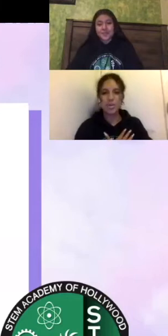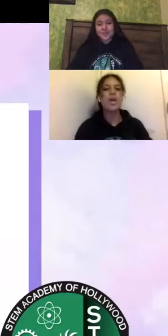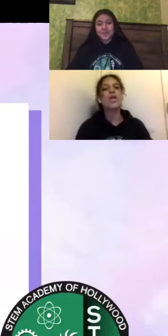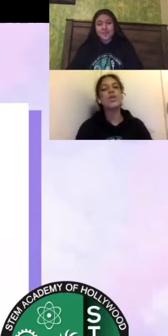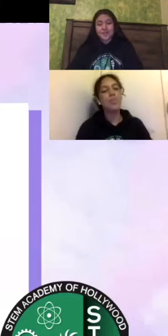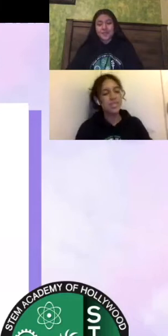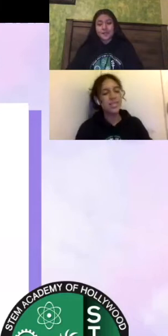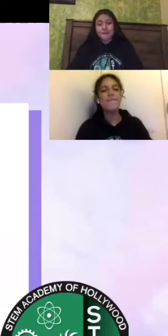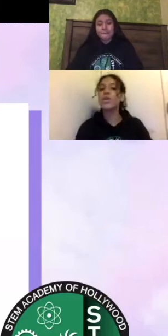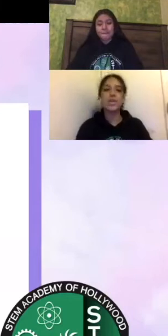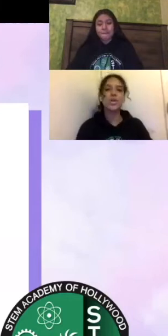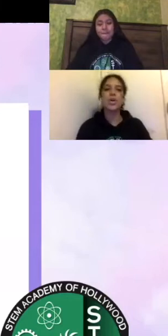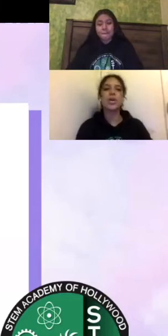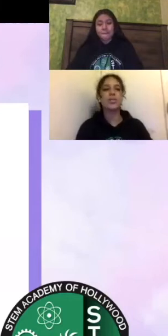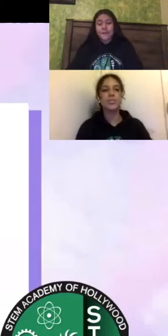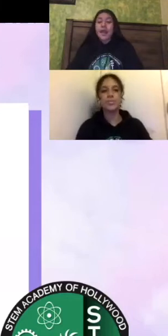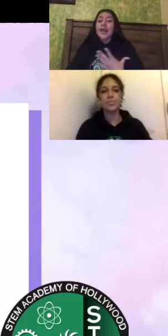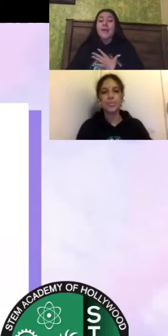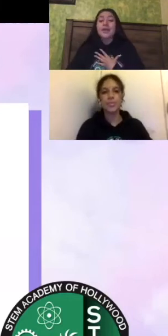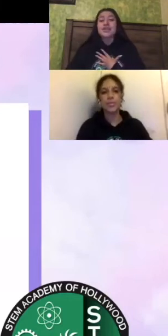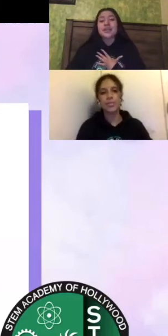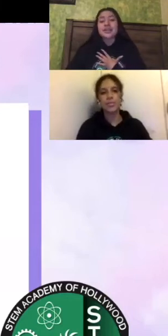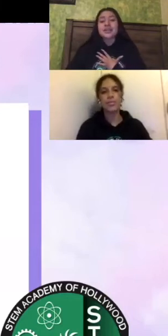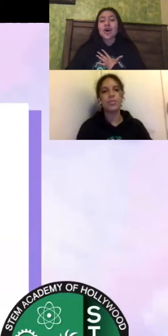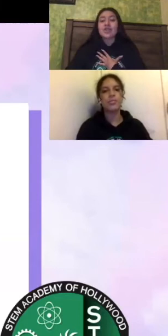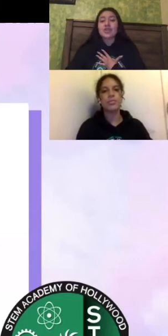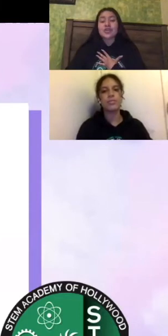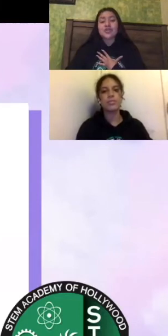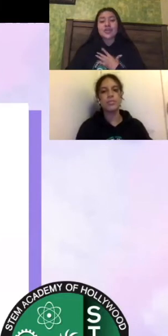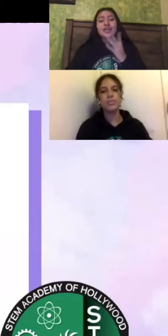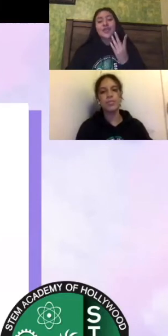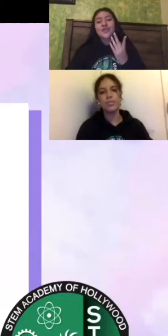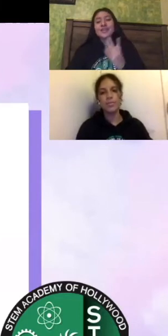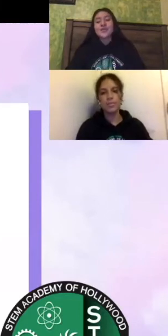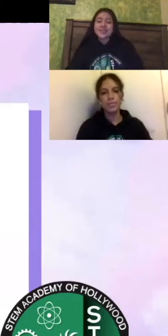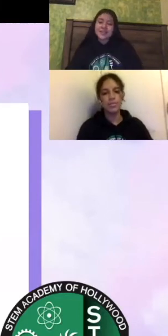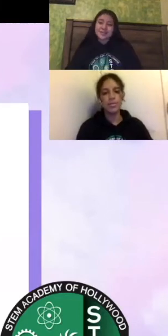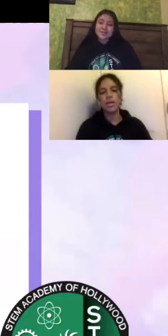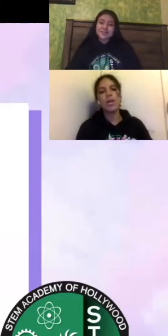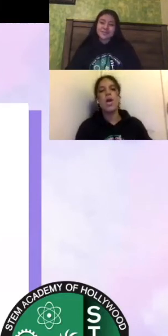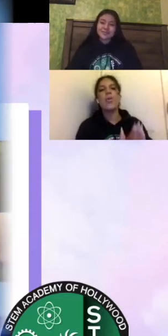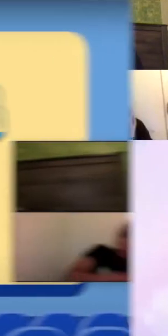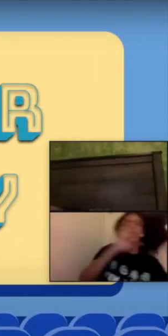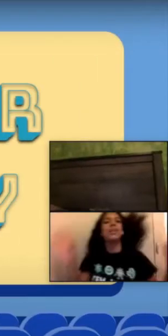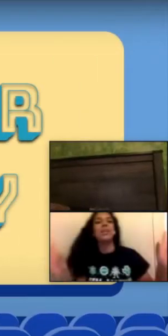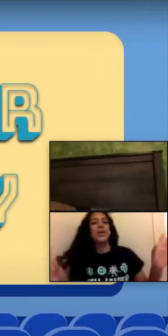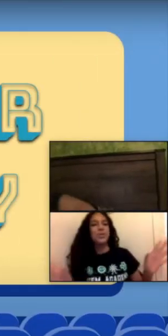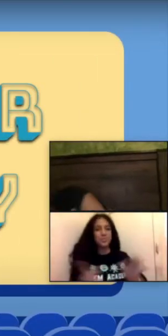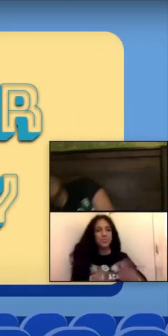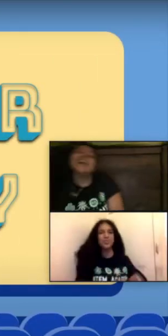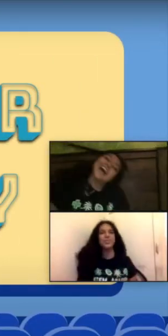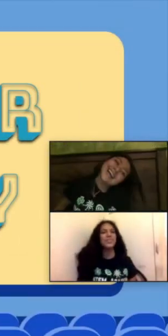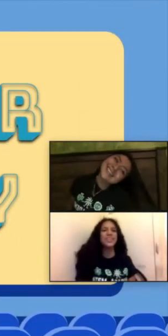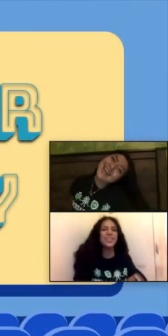Escobar, your president for this school year. And I am Ashley Hernandez, also known as Tutti, your vice president. Hello.